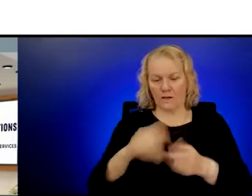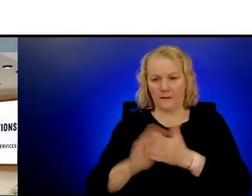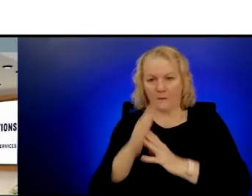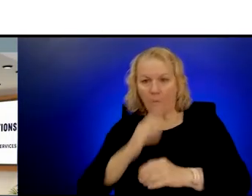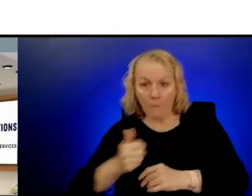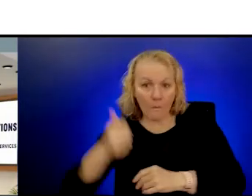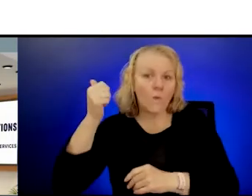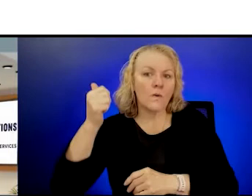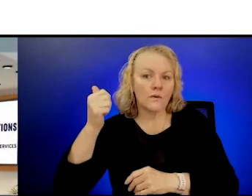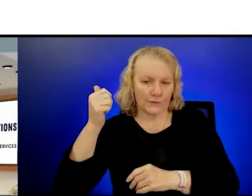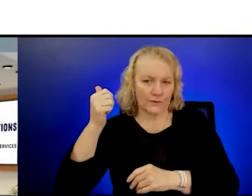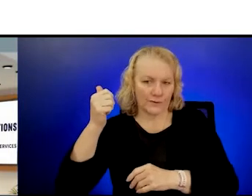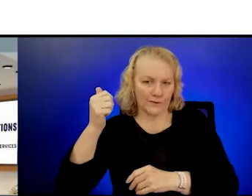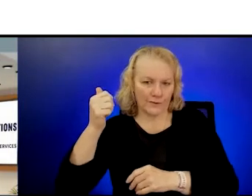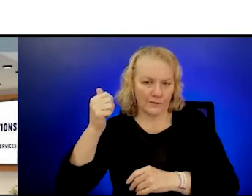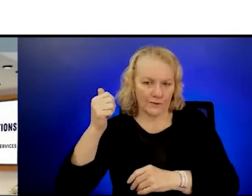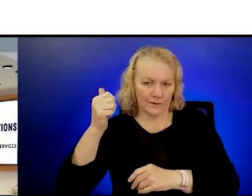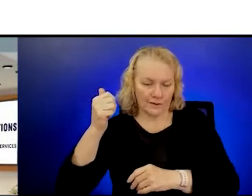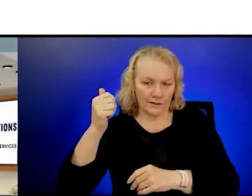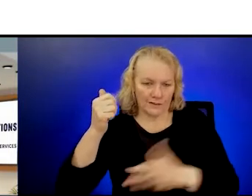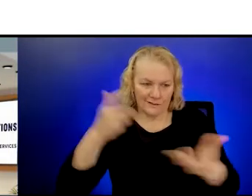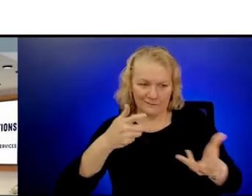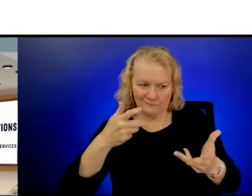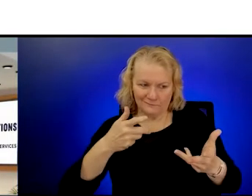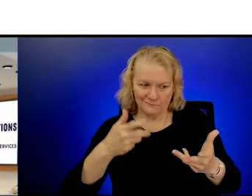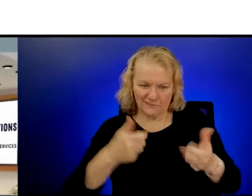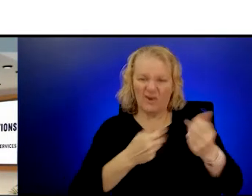often causes of years lived with disability.